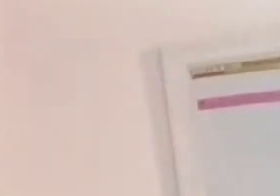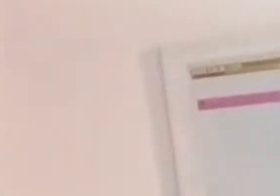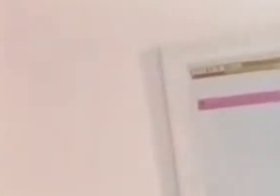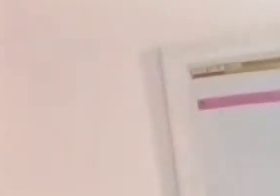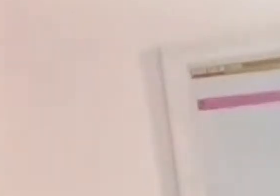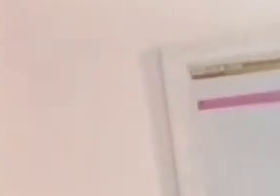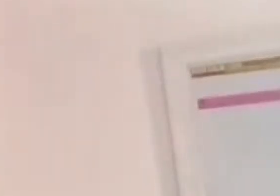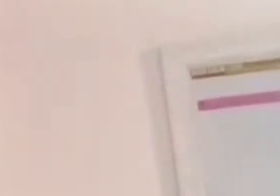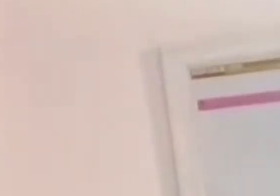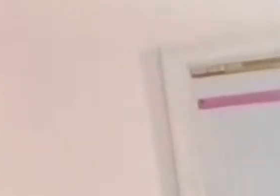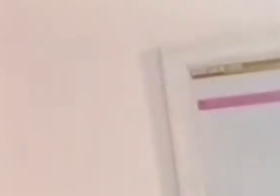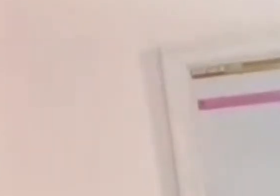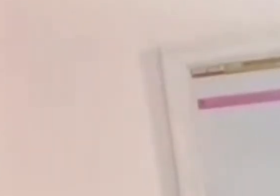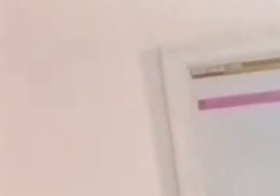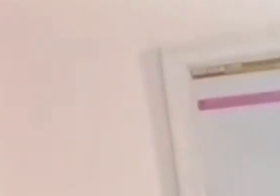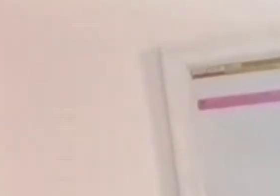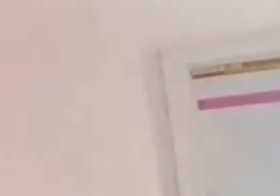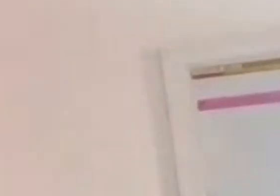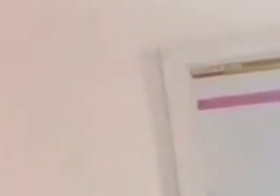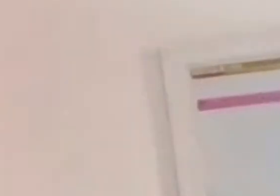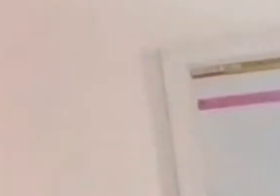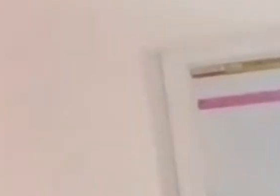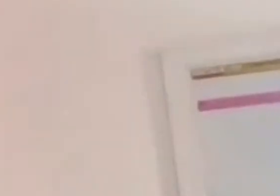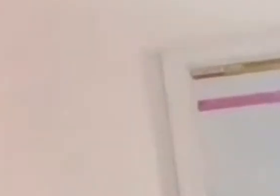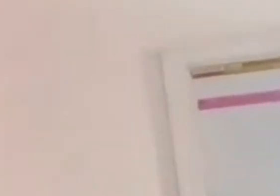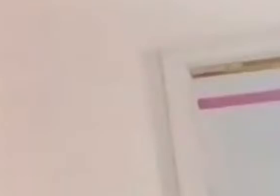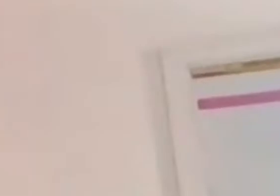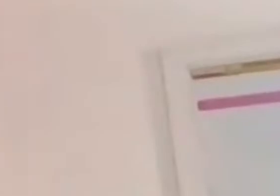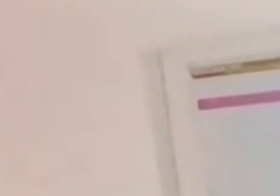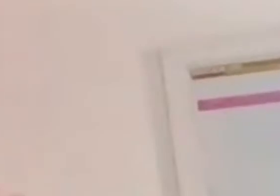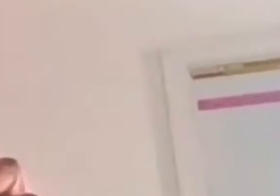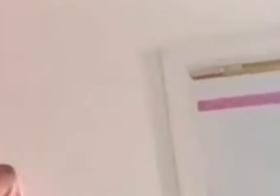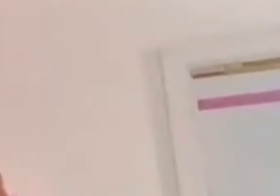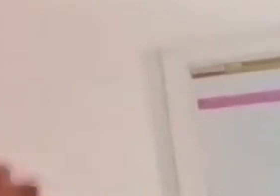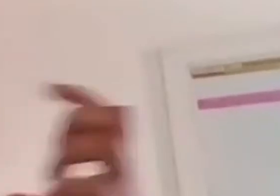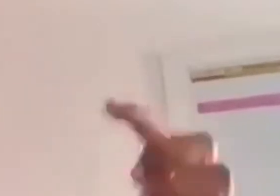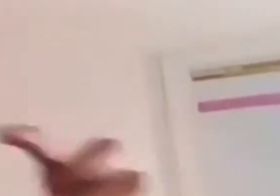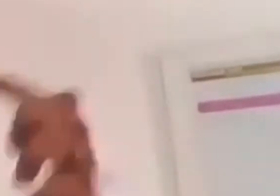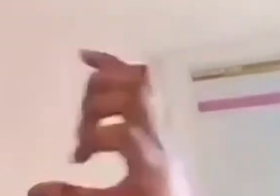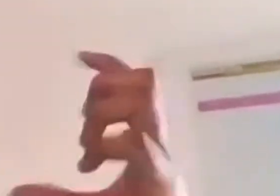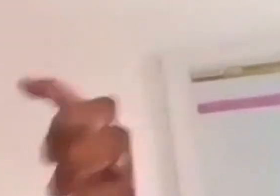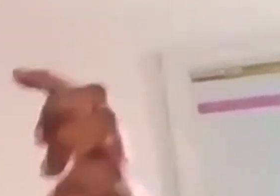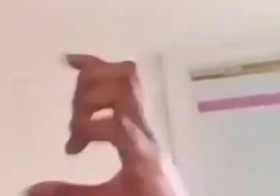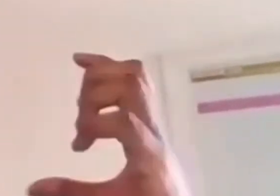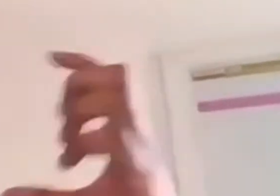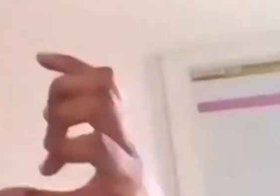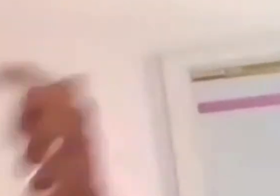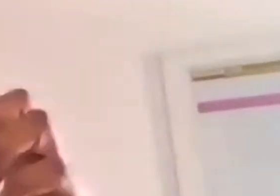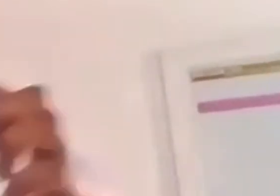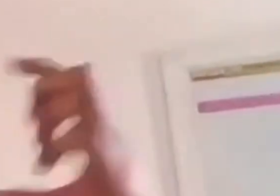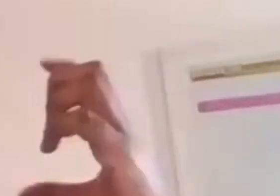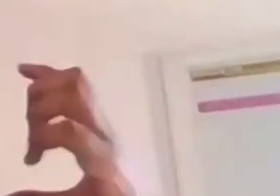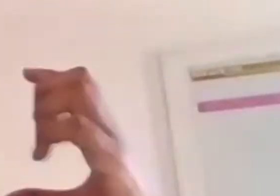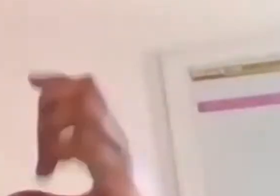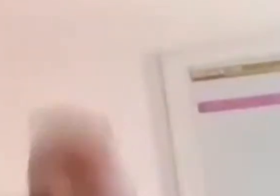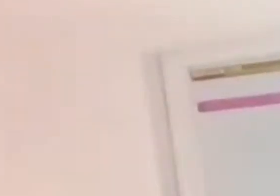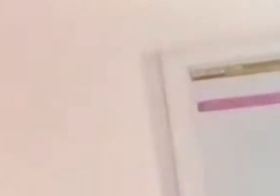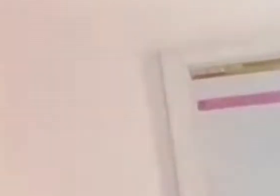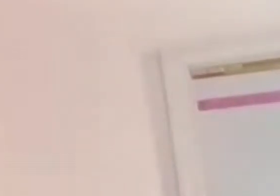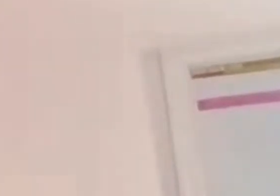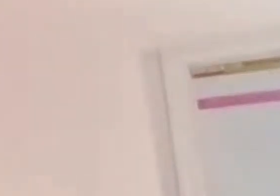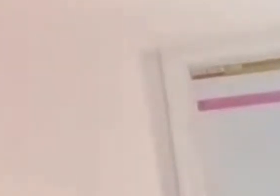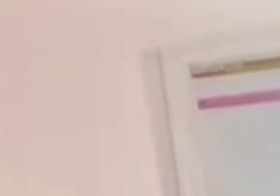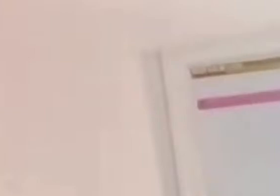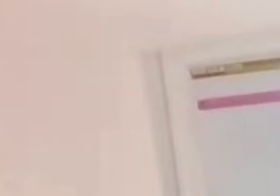should use the mask and what the mask should be made of. So the surgical mask, usually what we will call the medical